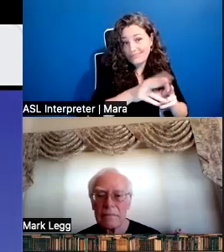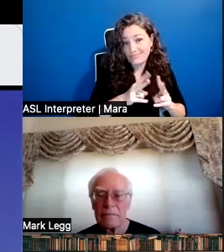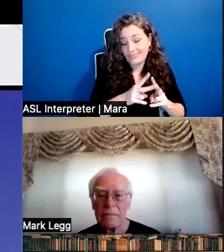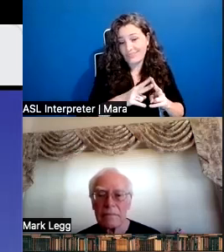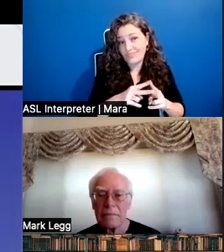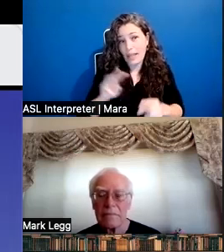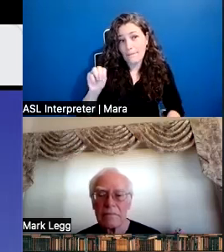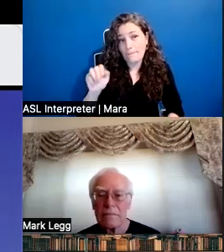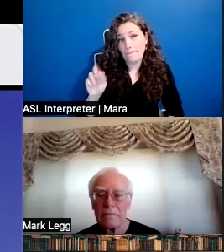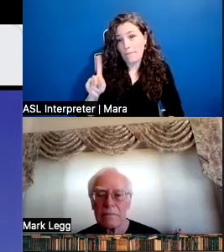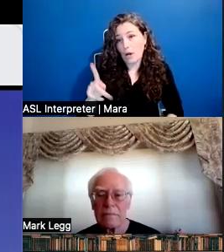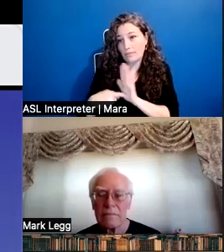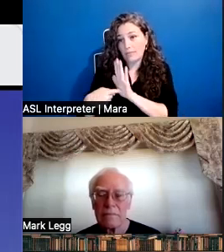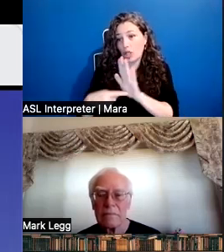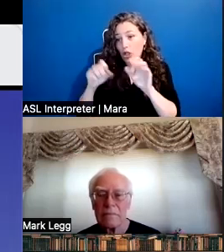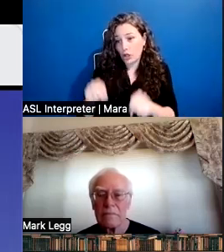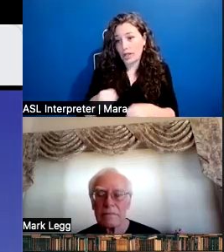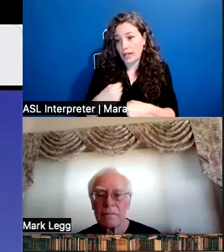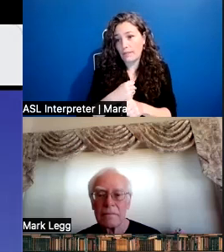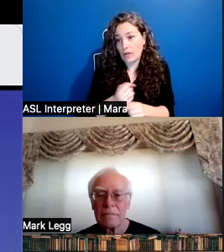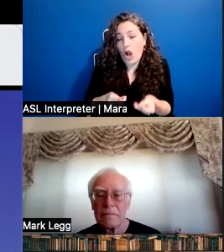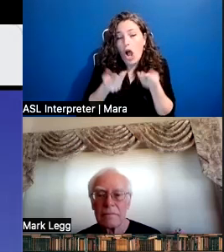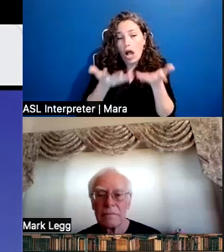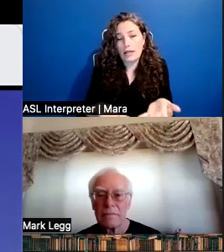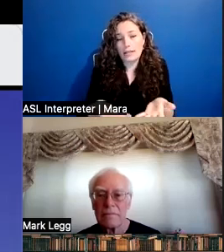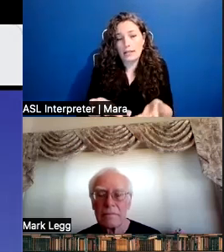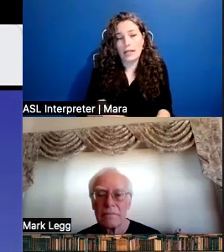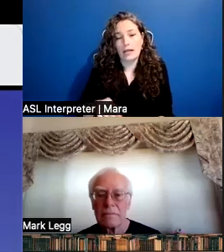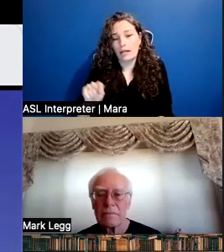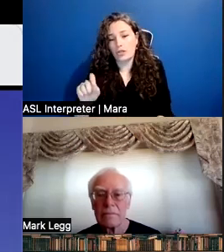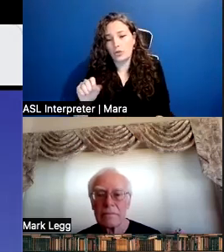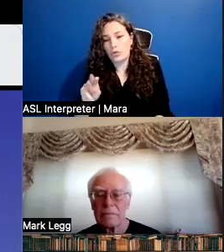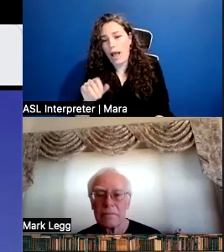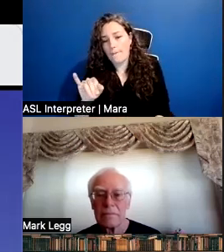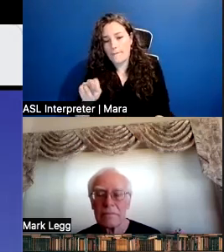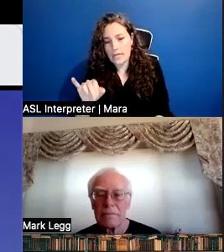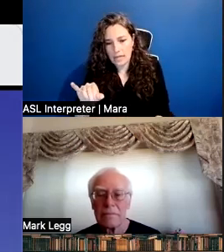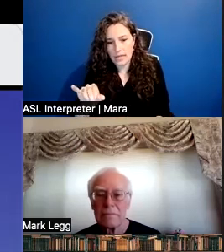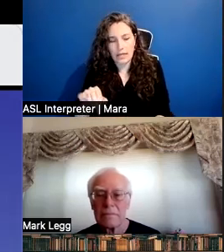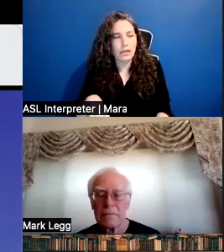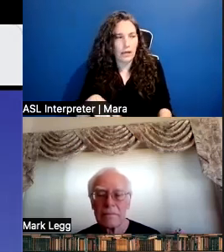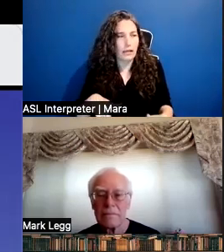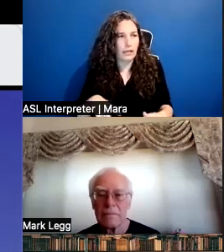could have generated a tsunami. There won't likely be time for an alert, a tsunami alert